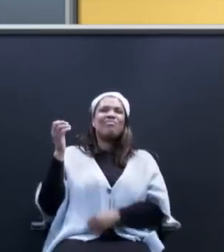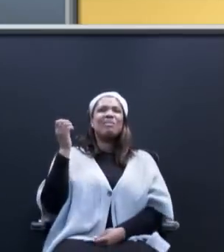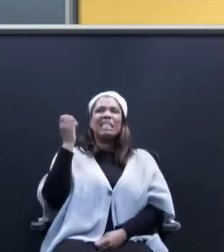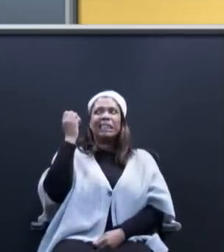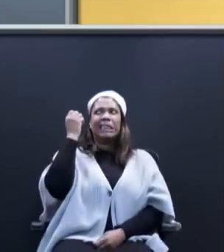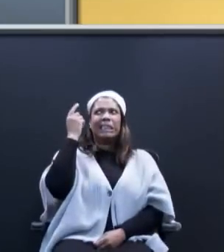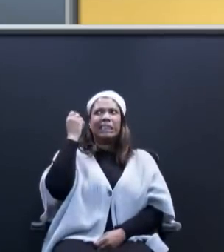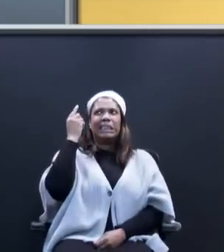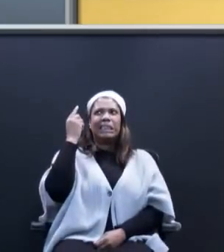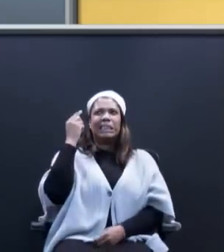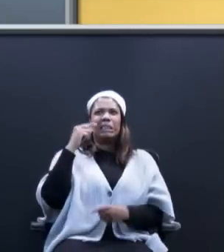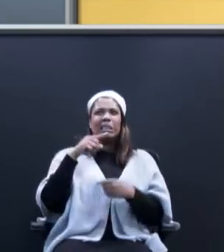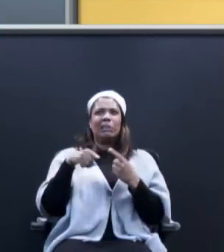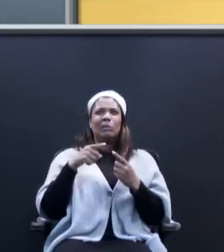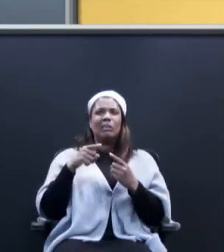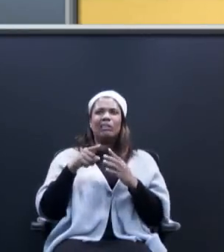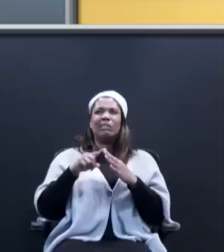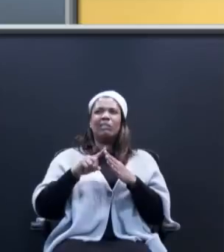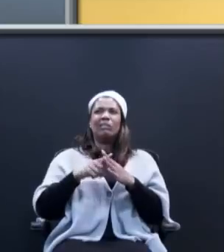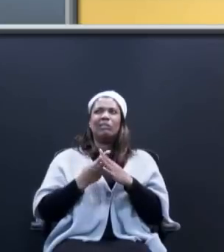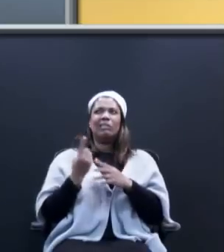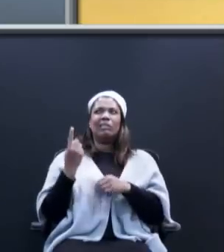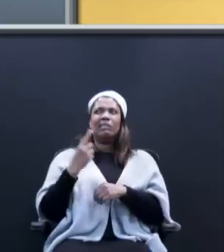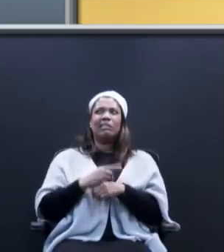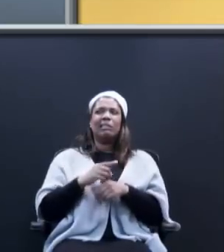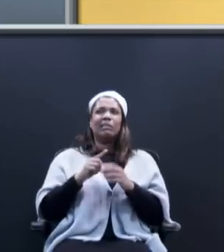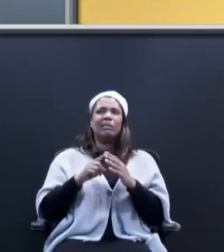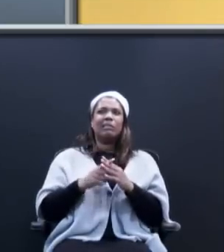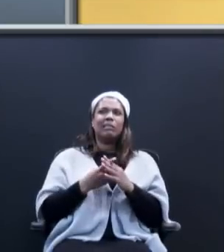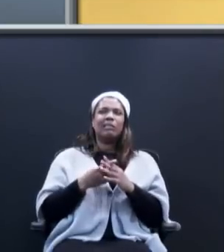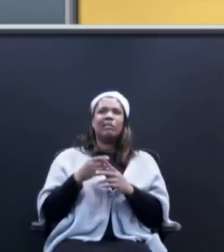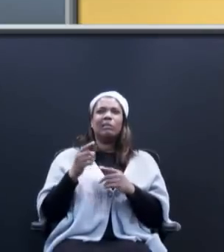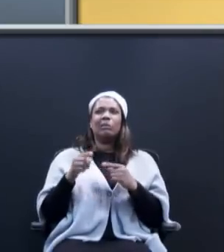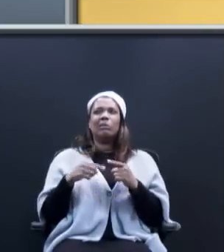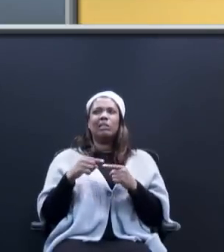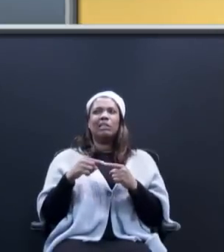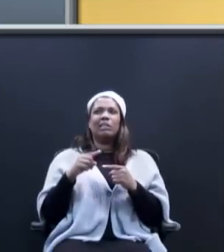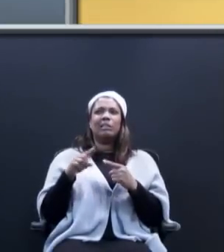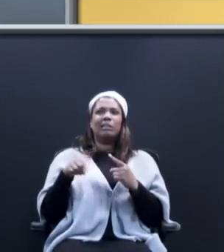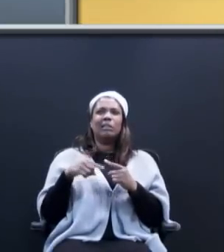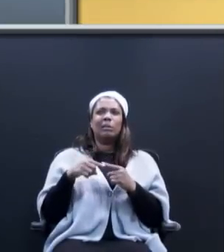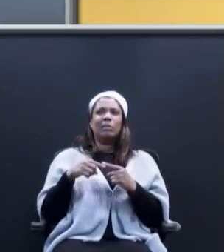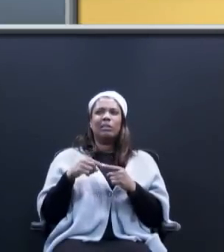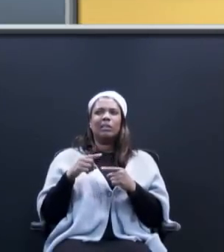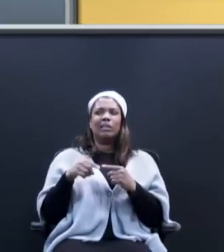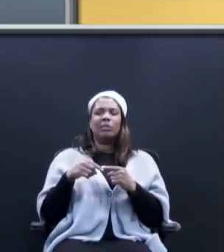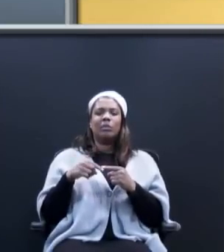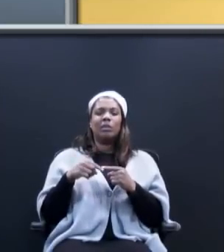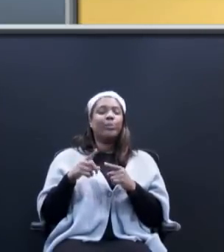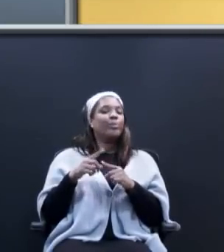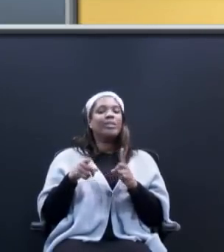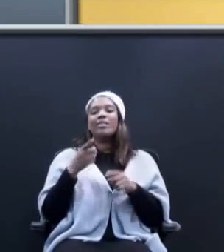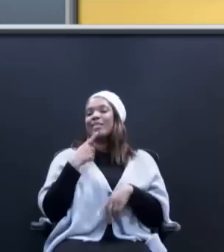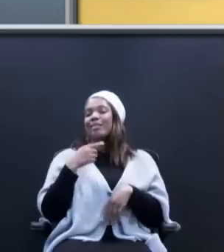I kept somewhere my math kept getting off. So after a while, I said, skip it. I'm just going to roll with the sign.